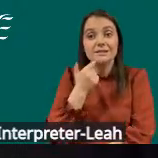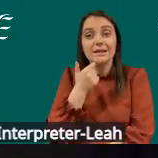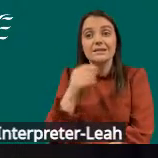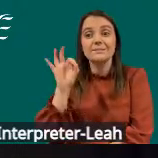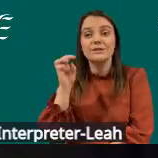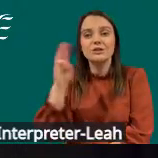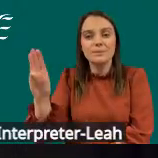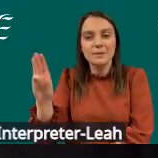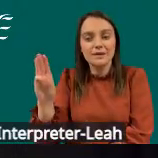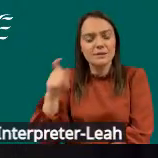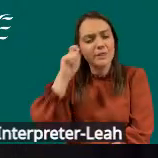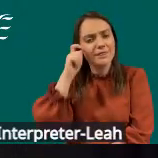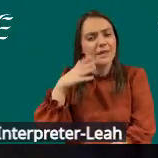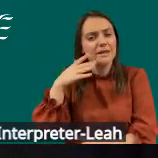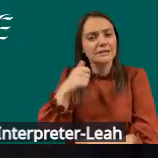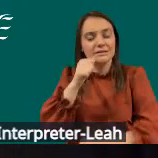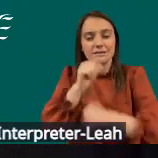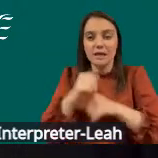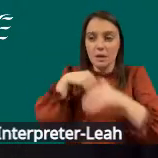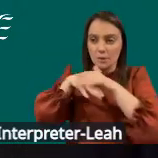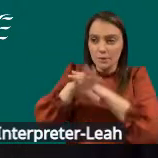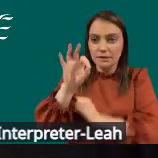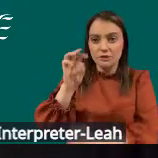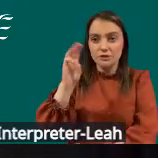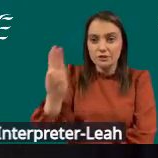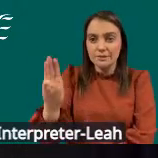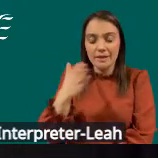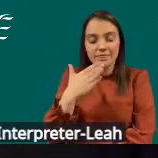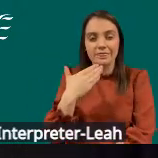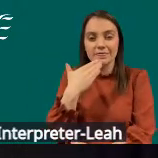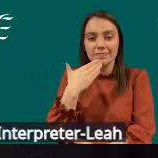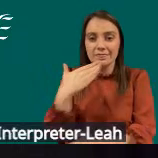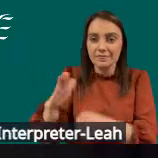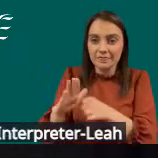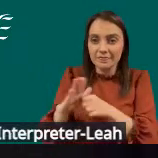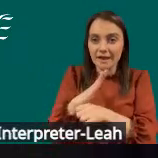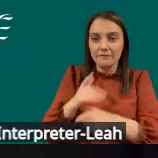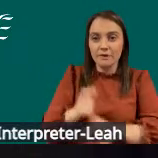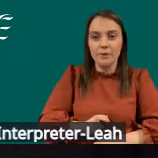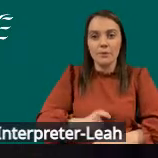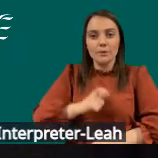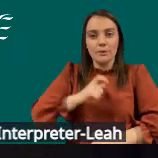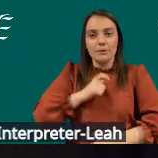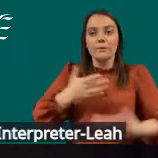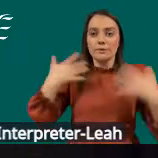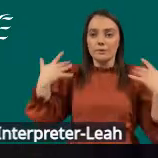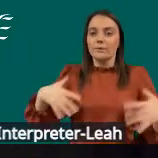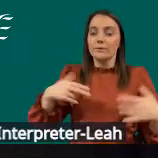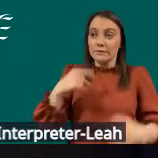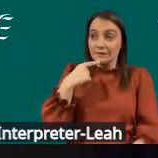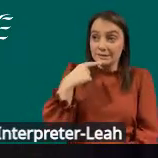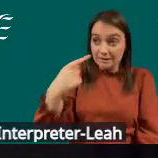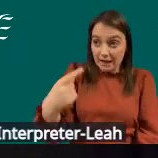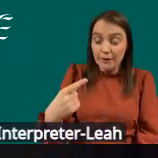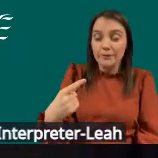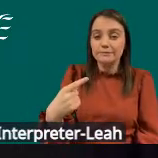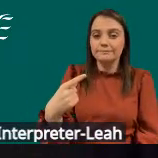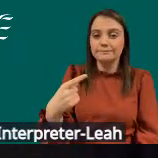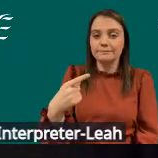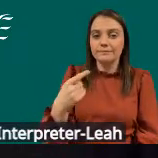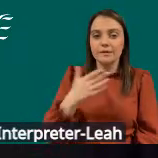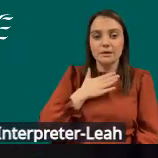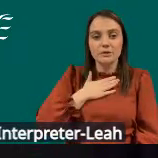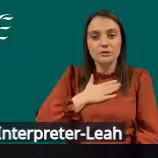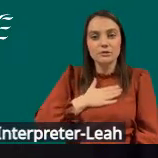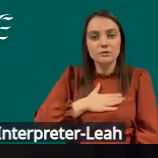I think the day I went to her and I thankfully had the courage to say to her, she just